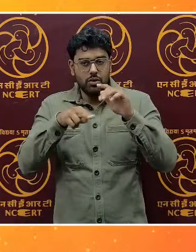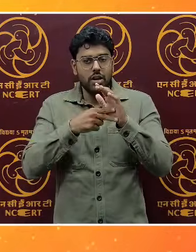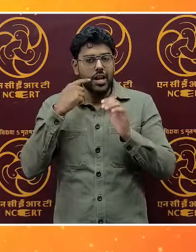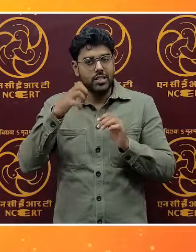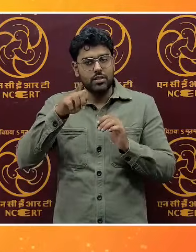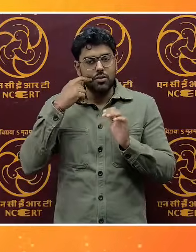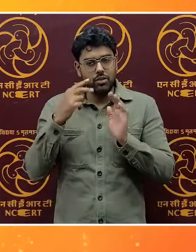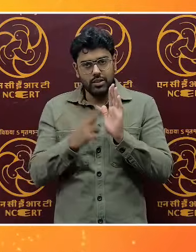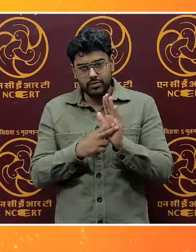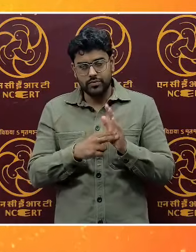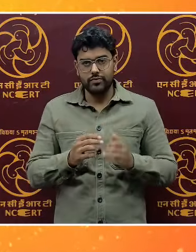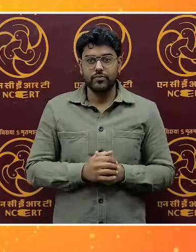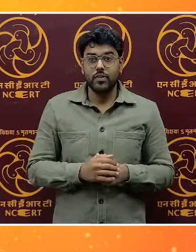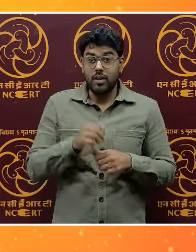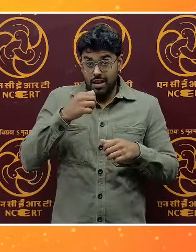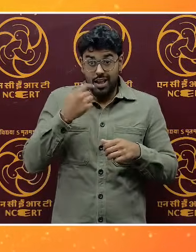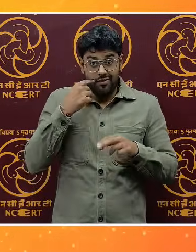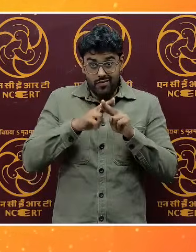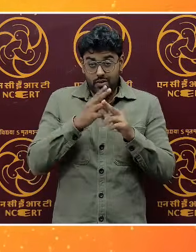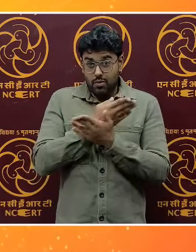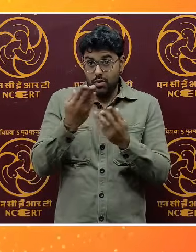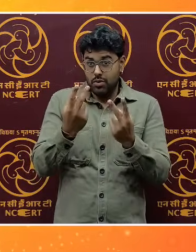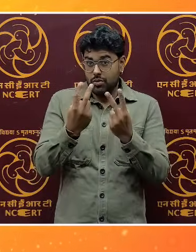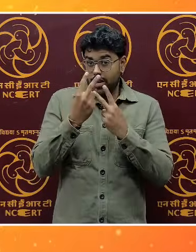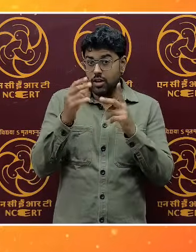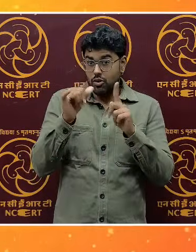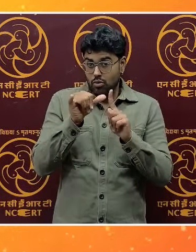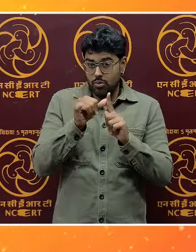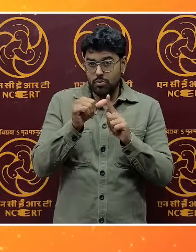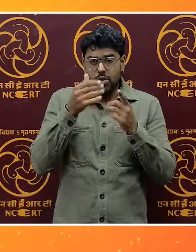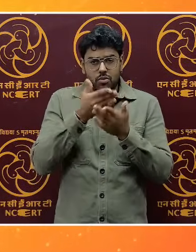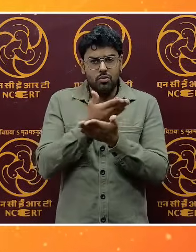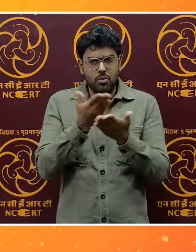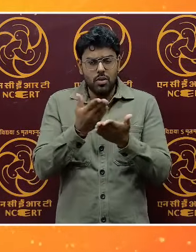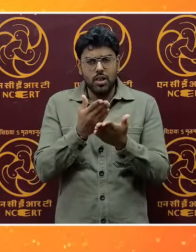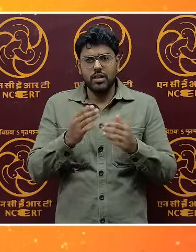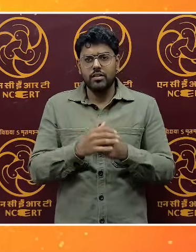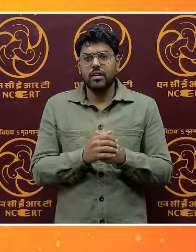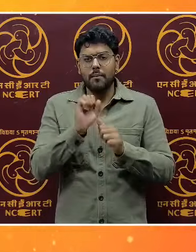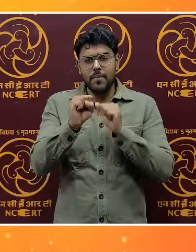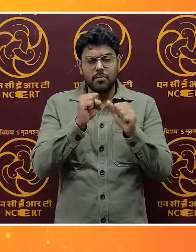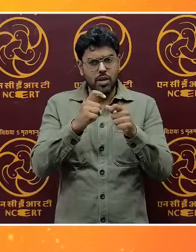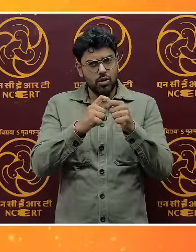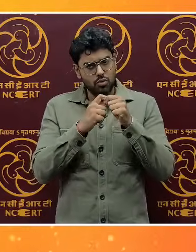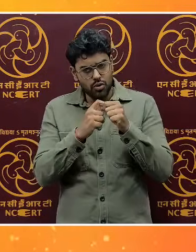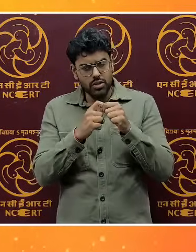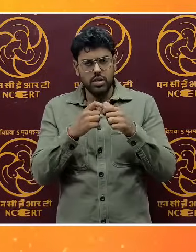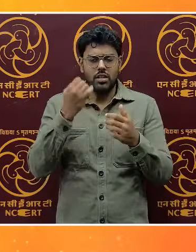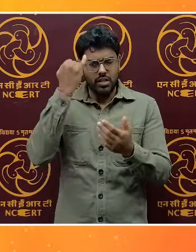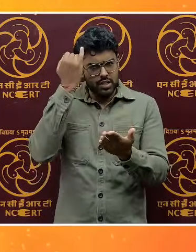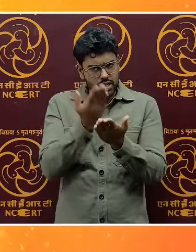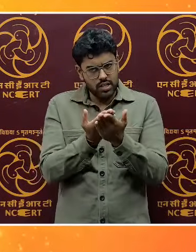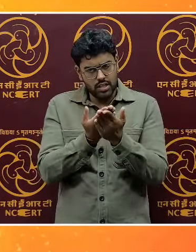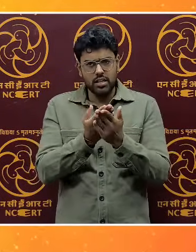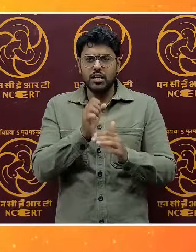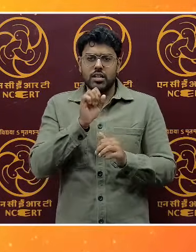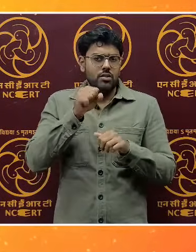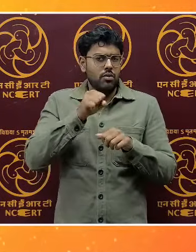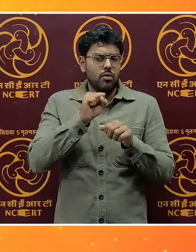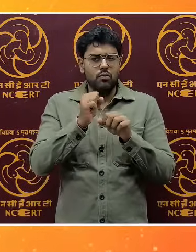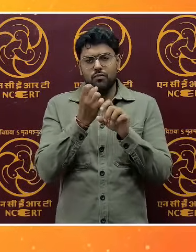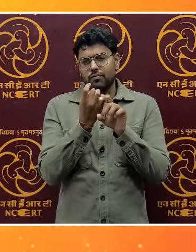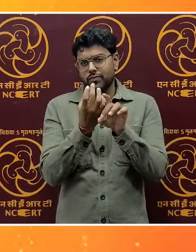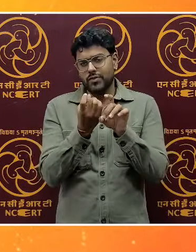tth.class8@ciet.nic.in. And on our YouTube handle NCERT Official, you can send us your questions, suggestions and of course your